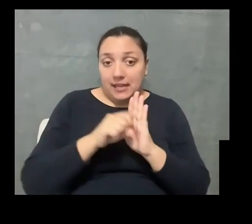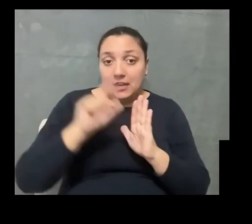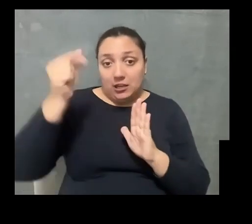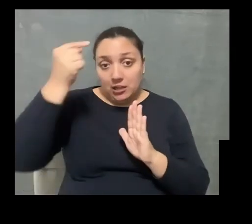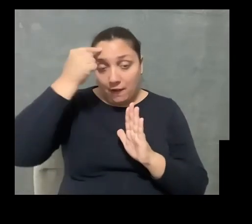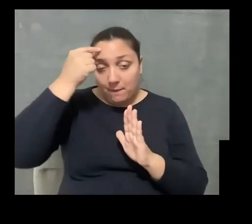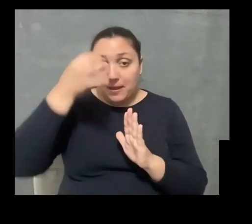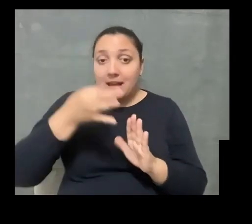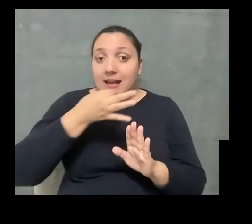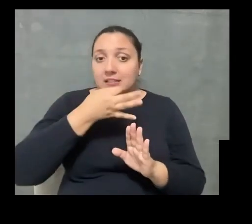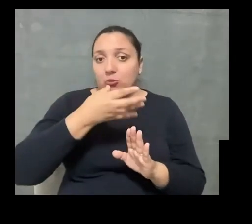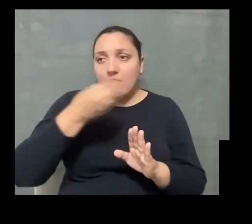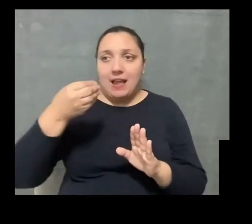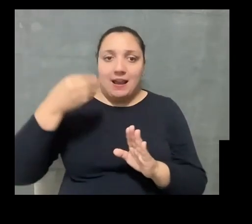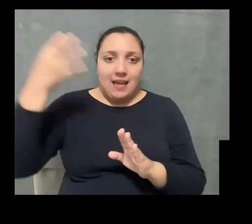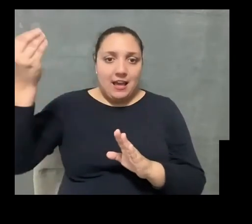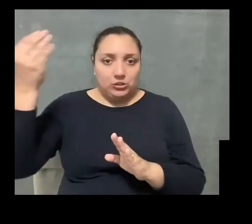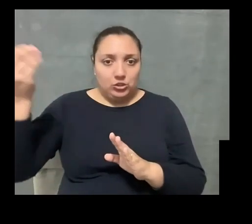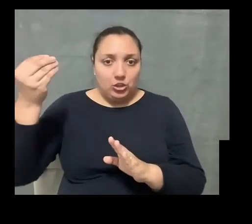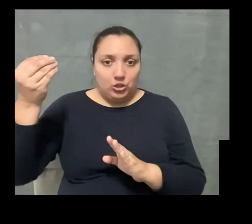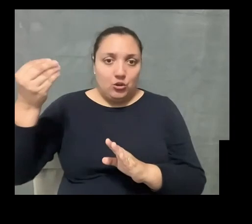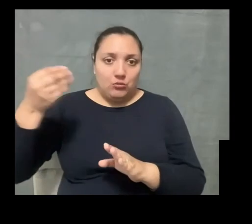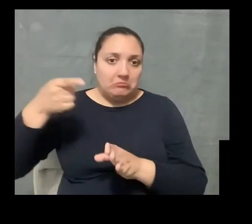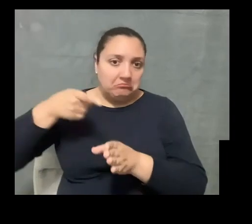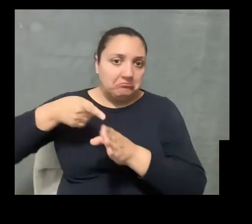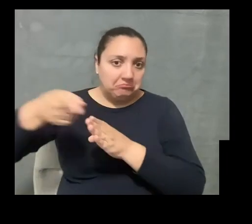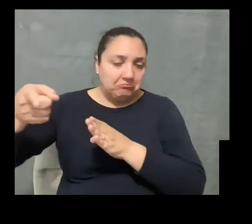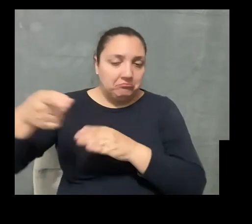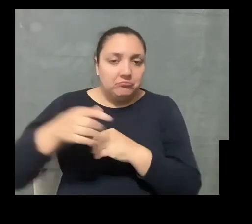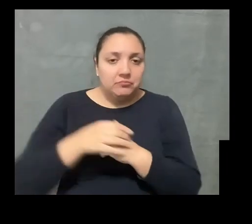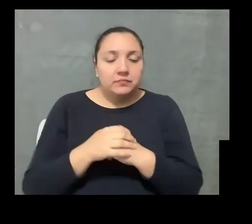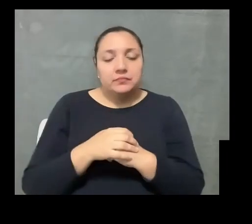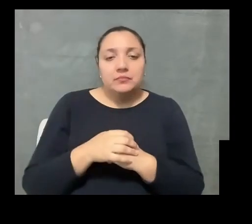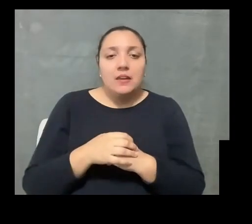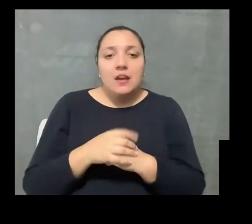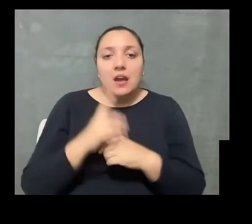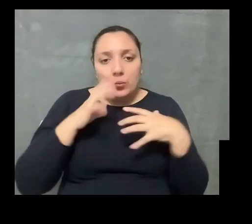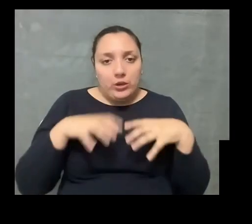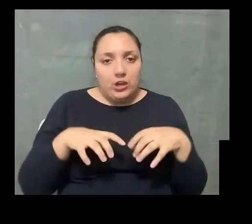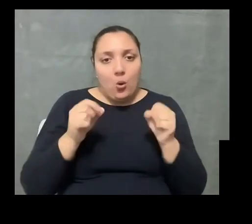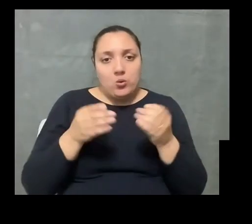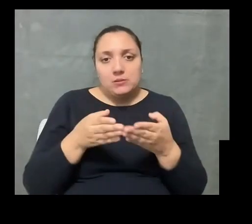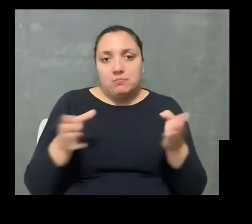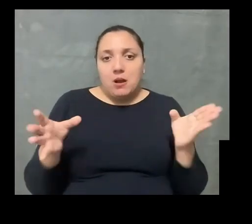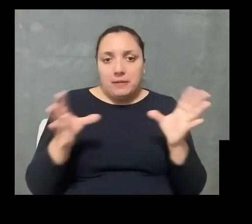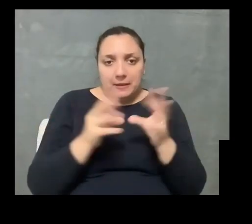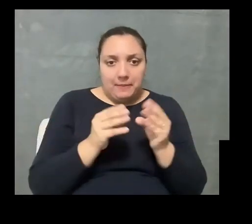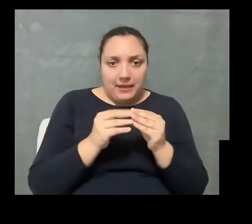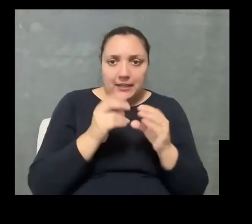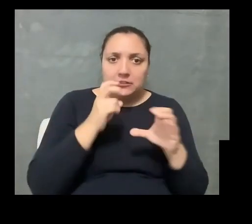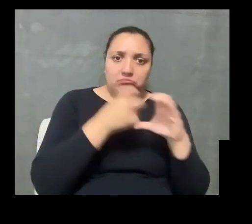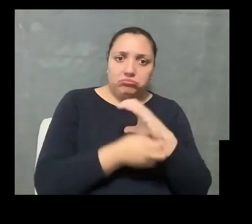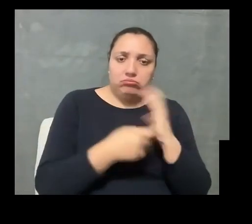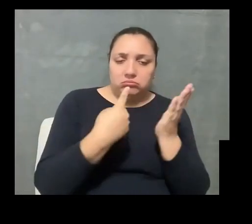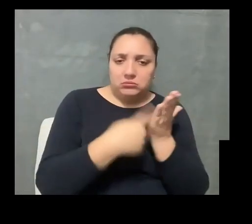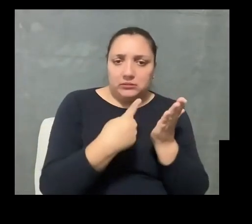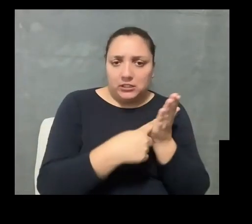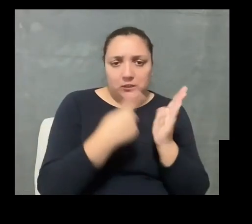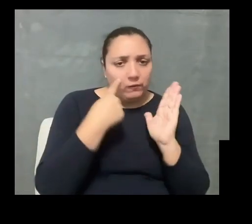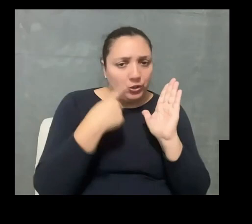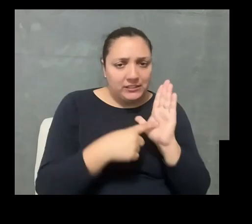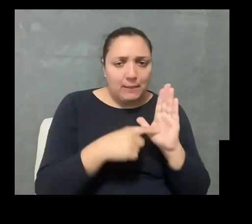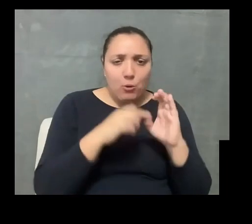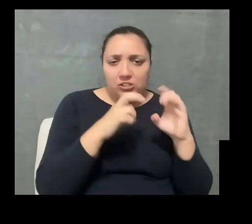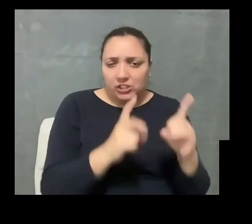external experts in the field. And we're hosting public meetings all through the summer to dive into things like, we had our